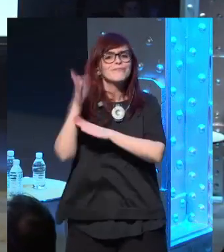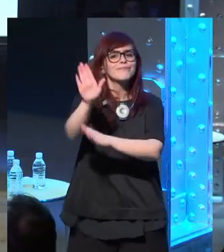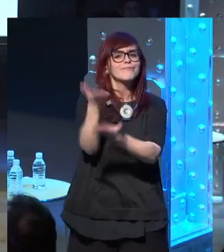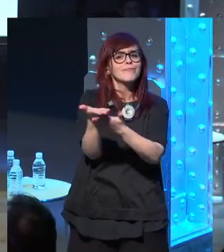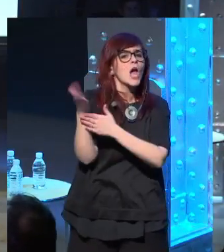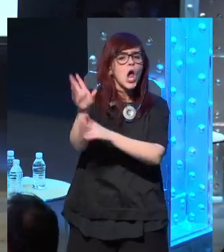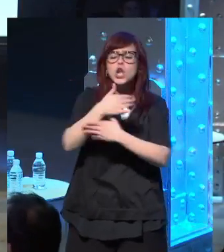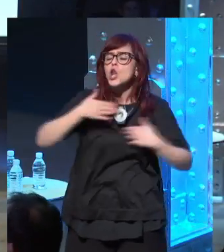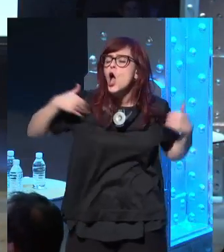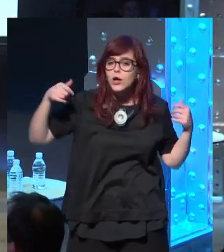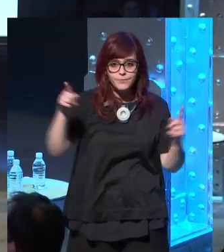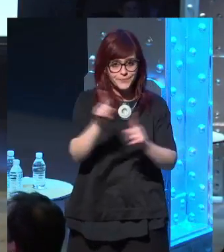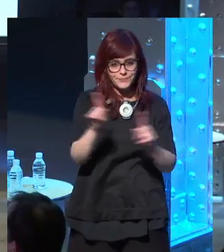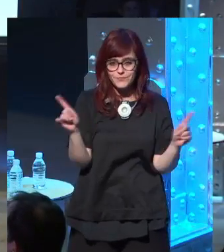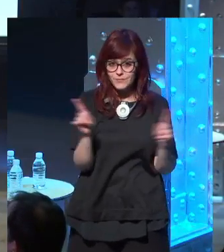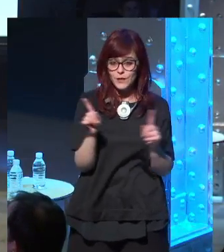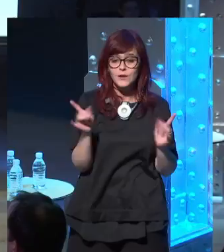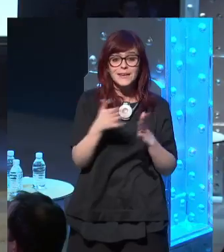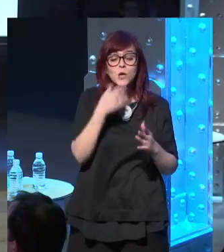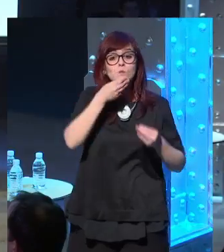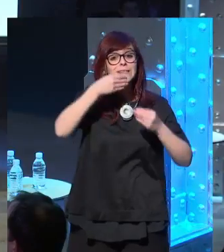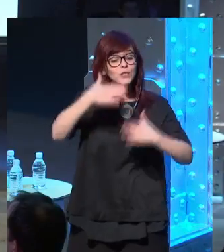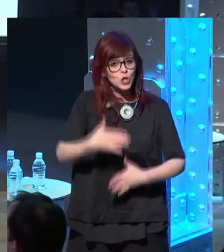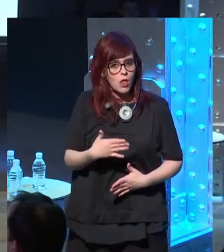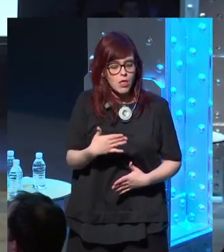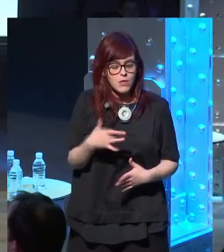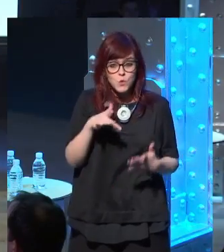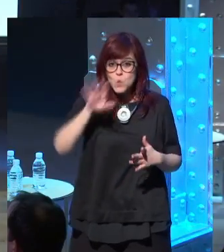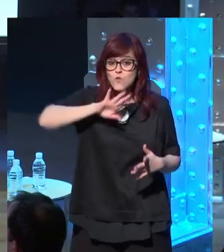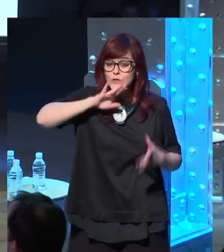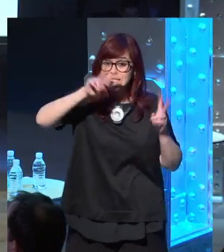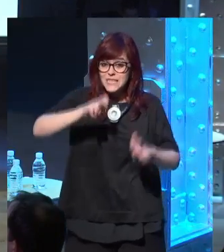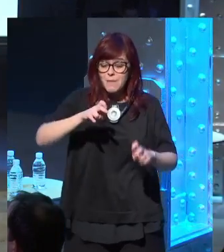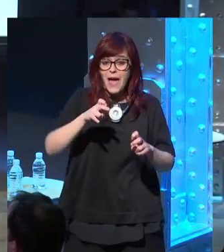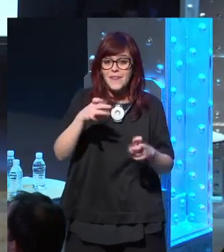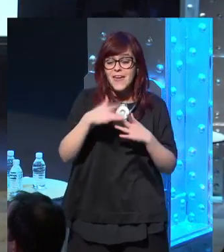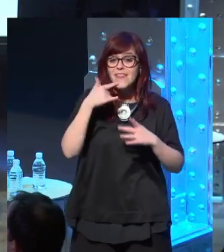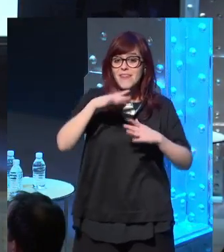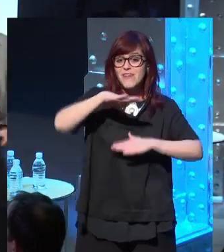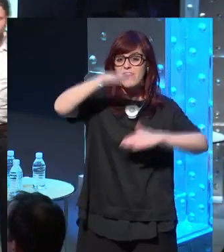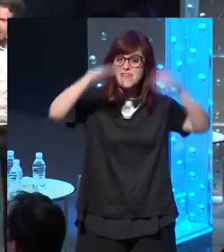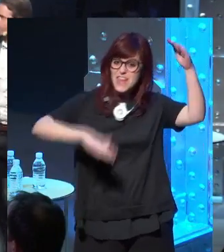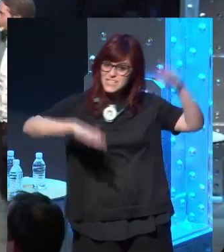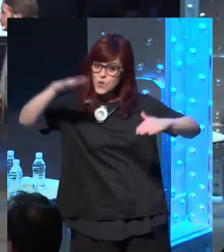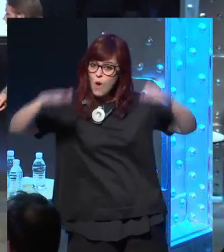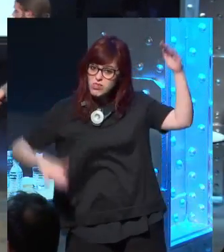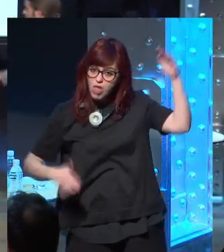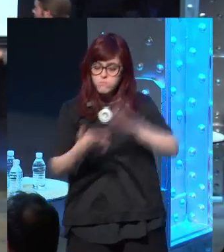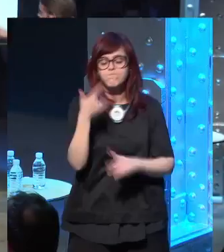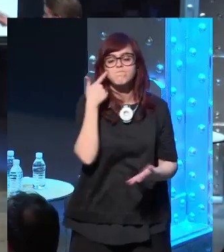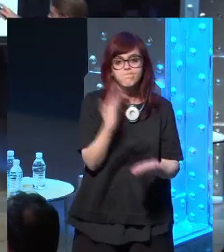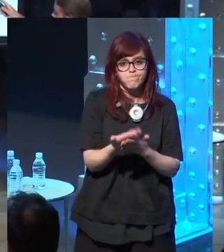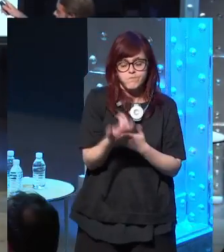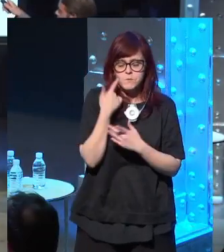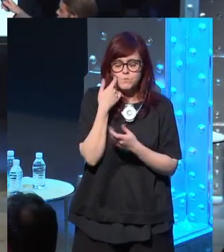of the, I think, most interesting and fun studies on the effects of inequality that have come out in the past few